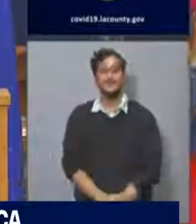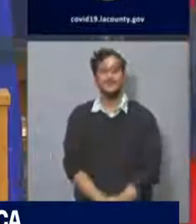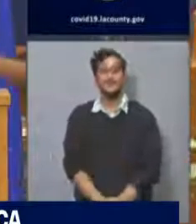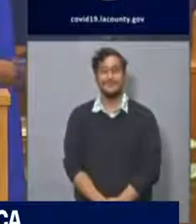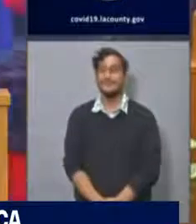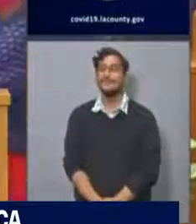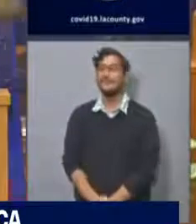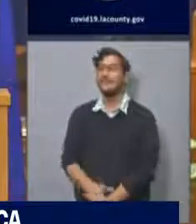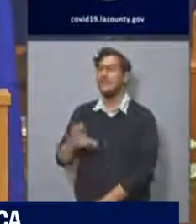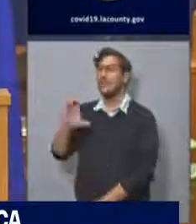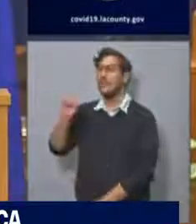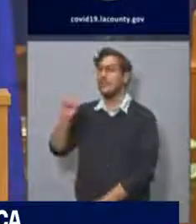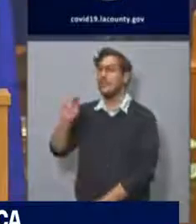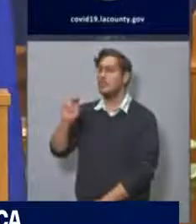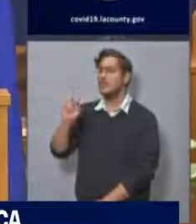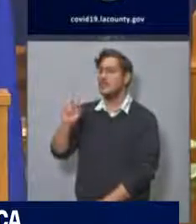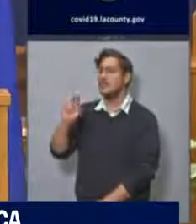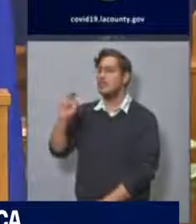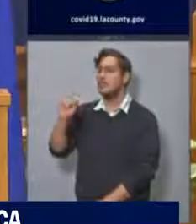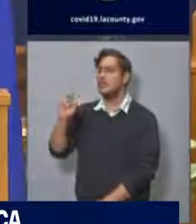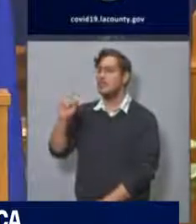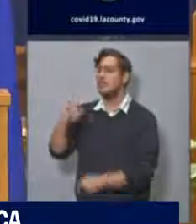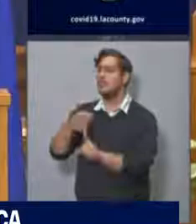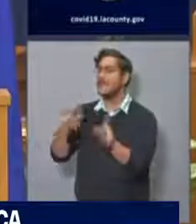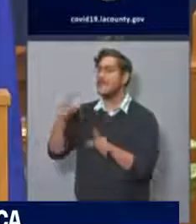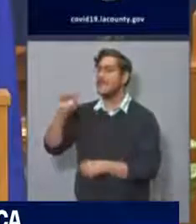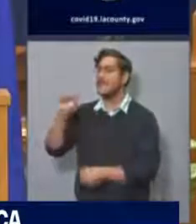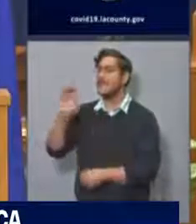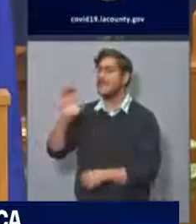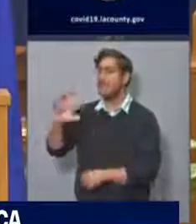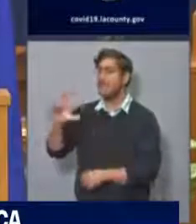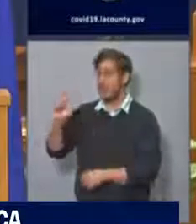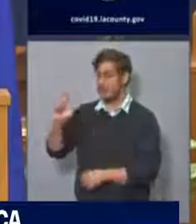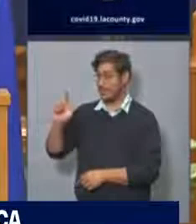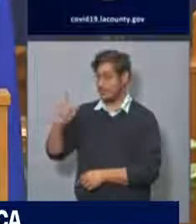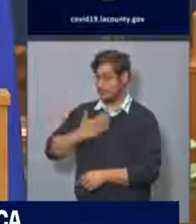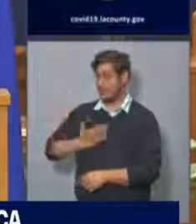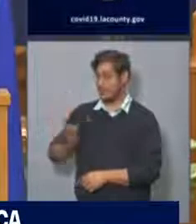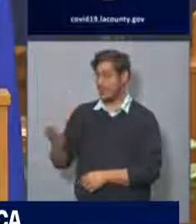We're going to Conan Nolan with NBC Los Angeles. The line is open.